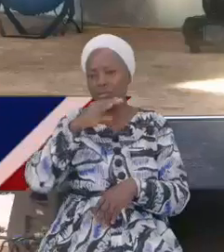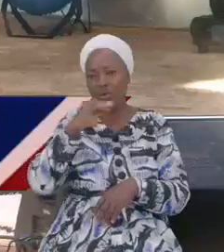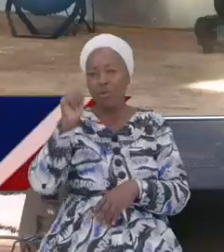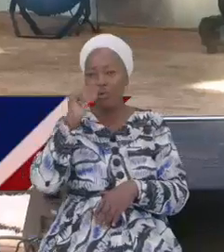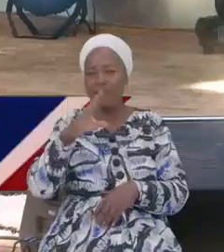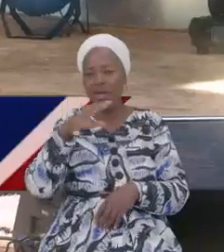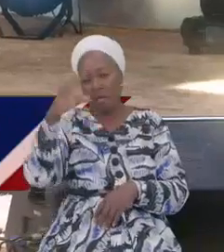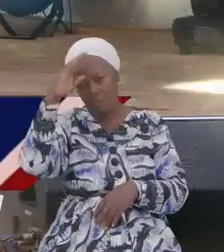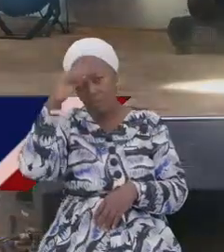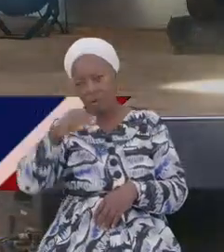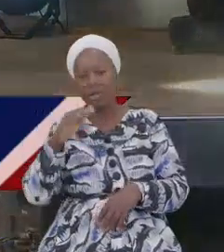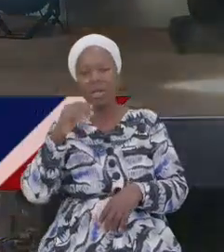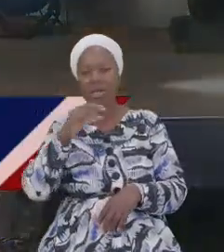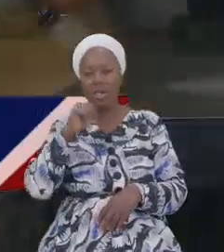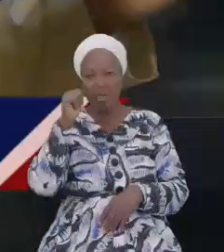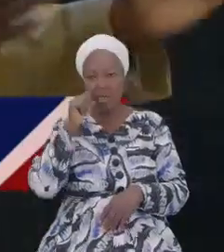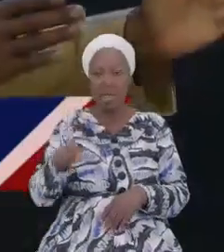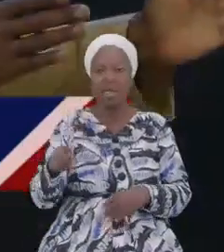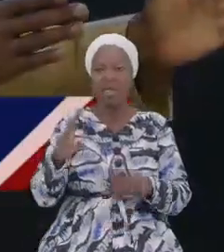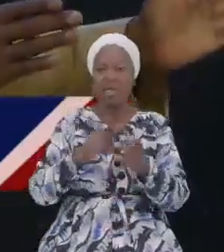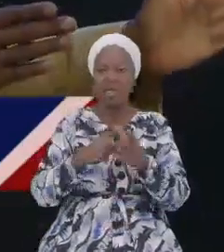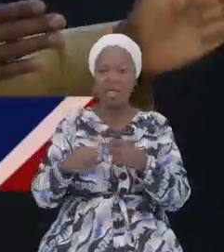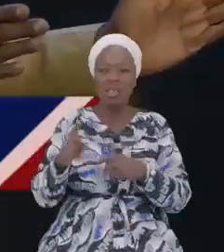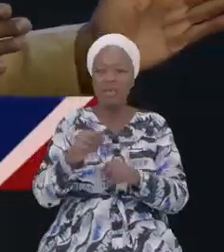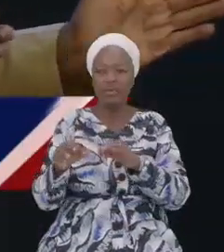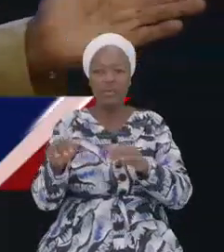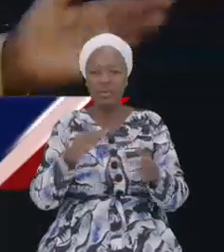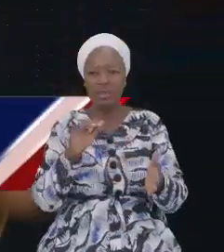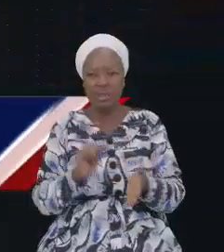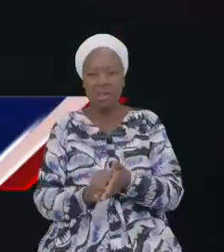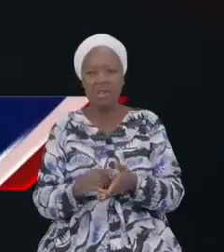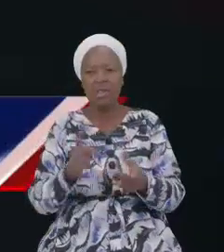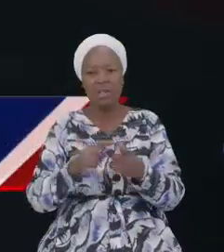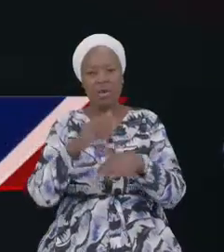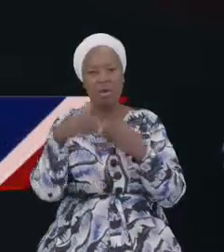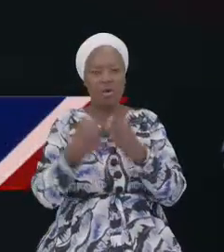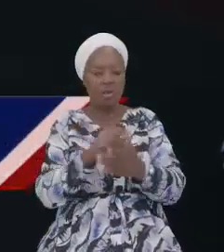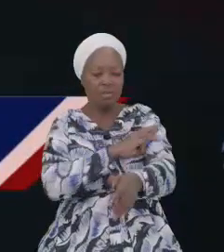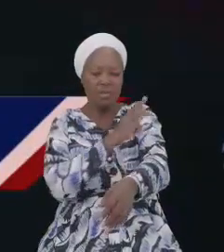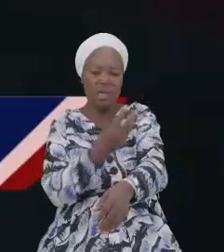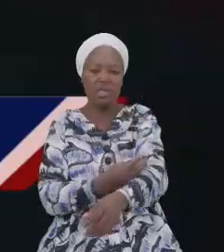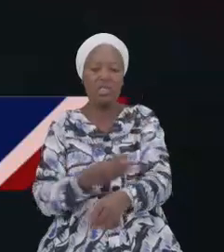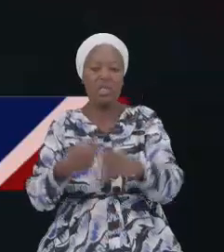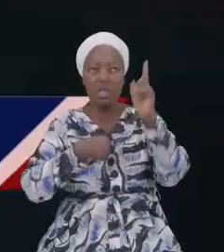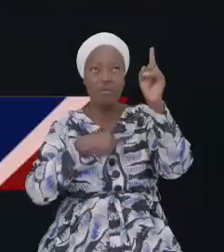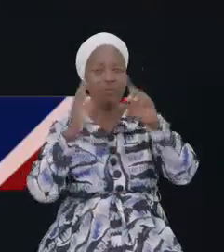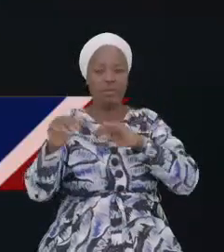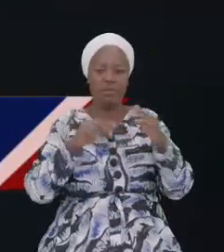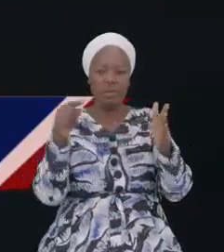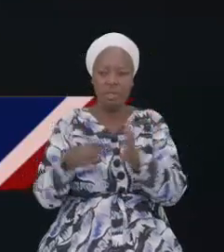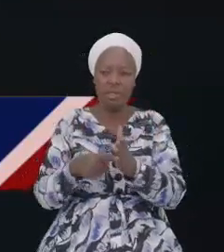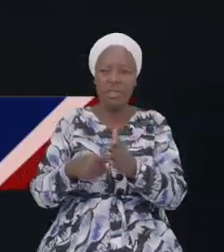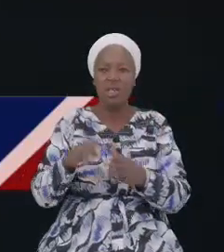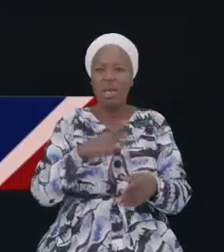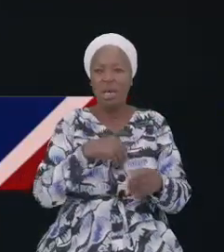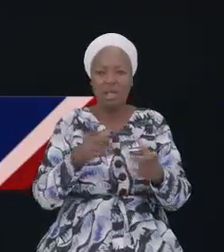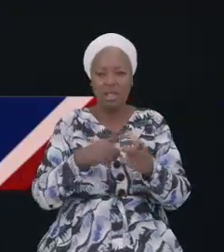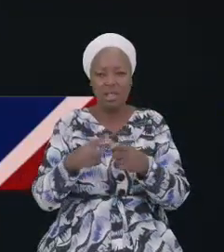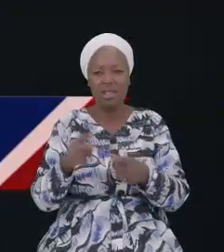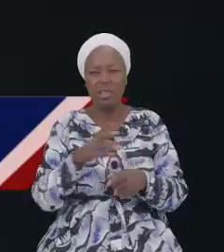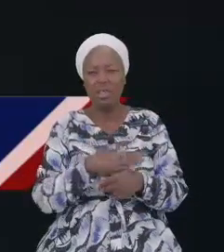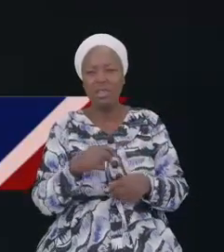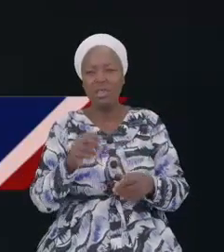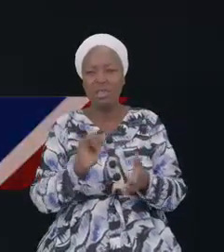he does this, then I, the Almighty, I will do this. You're looking at divine